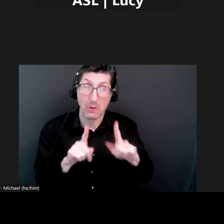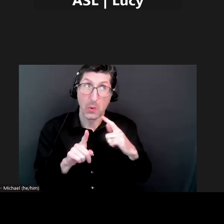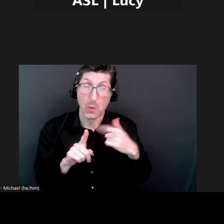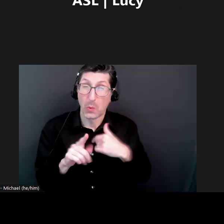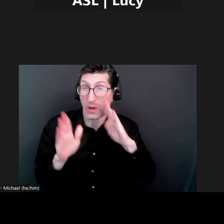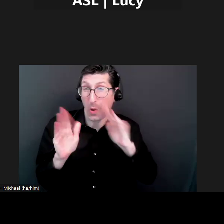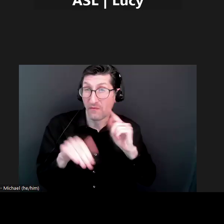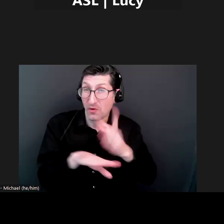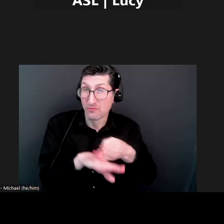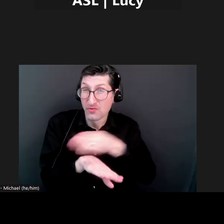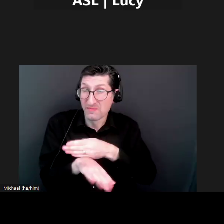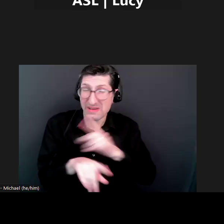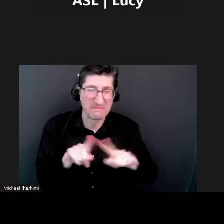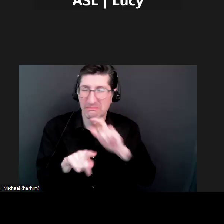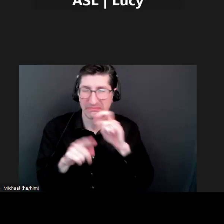happened.